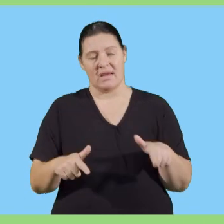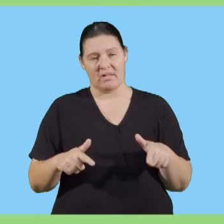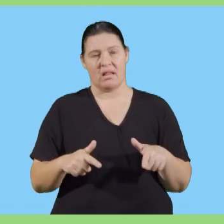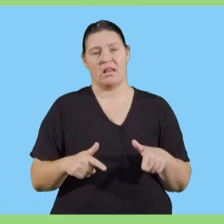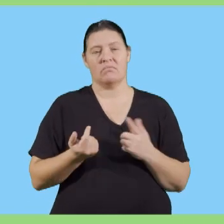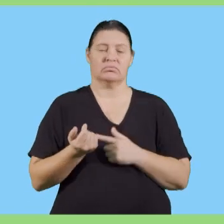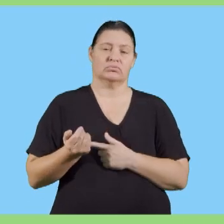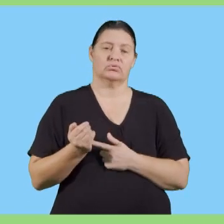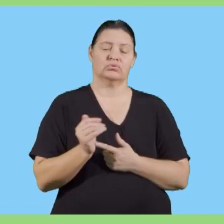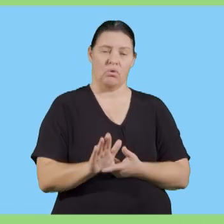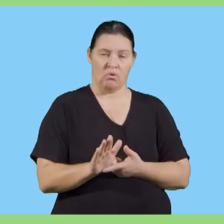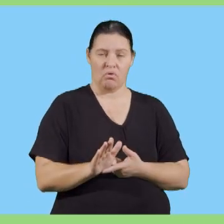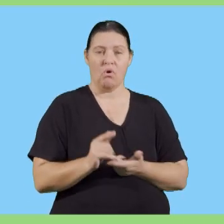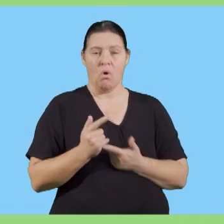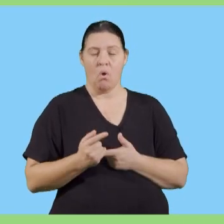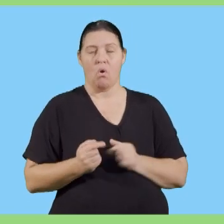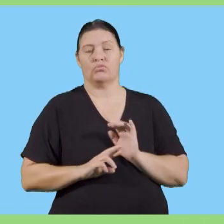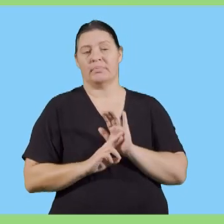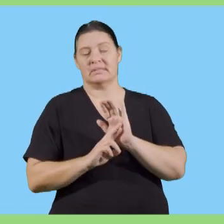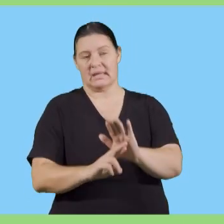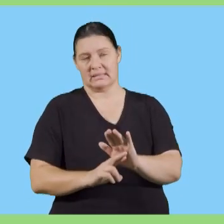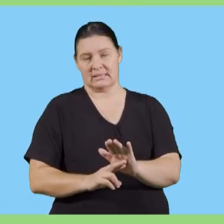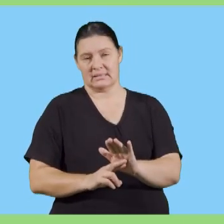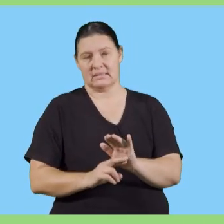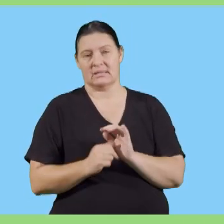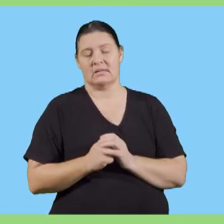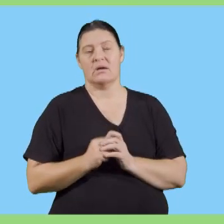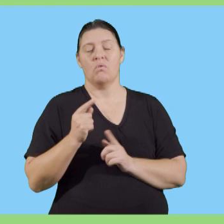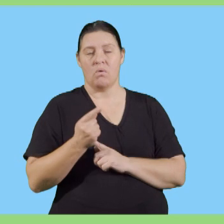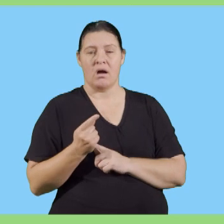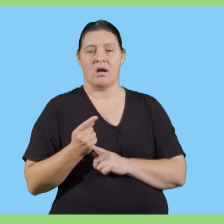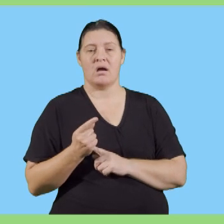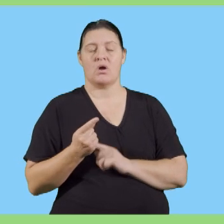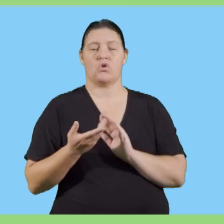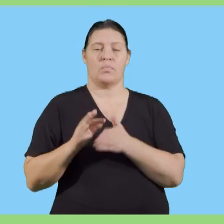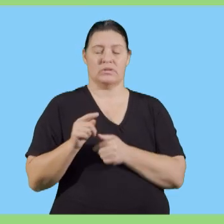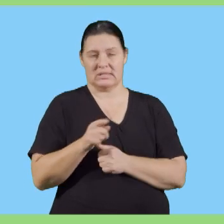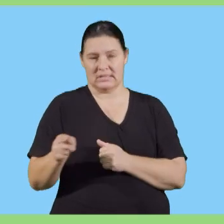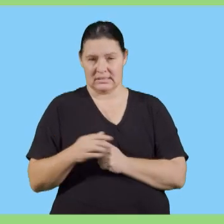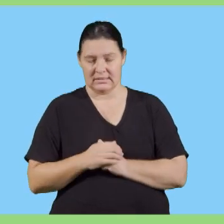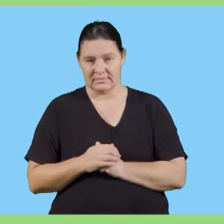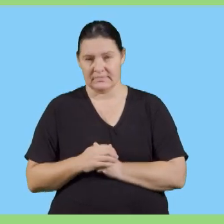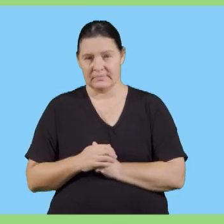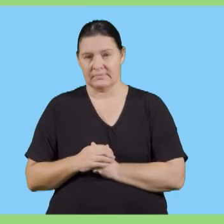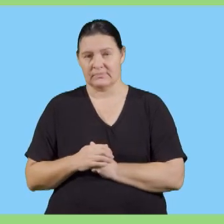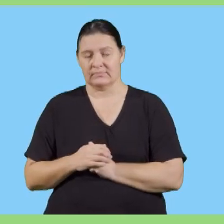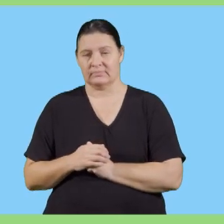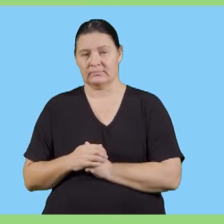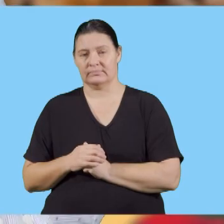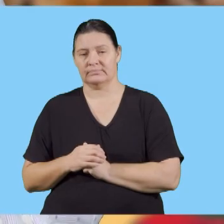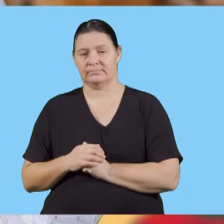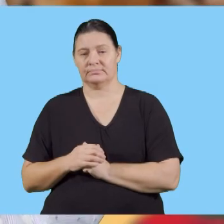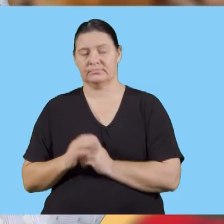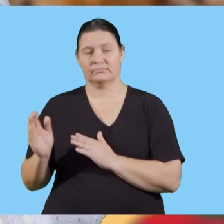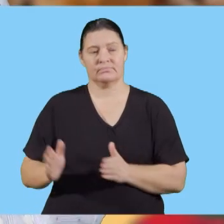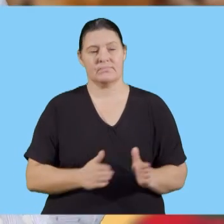that was shown or that was represented in this statement was actually a community. Now we are